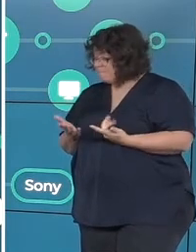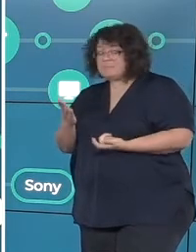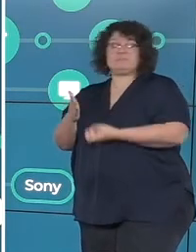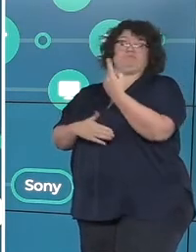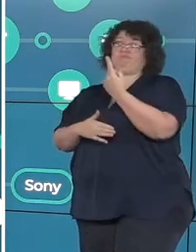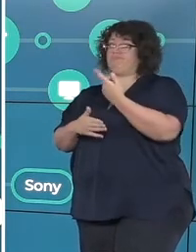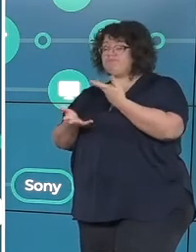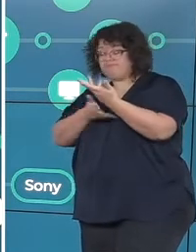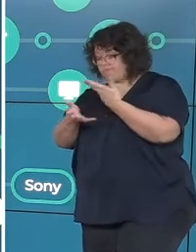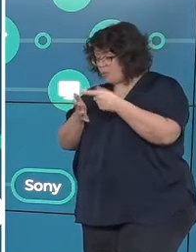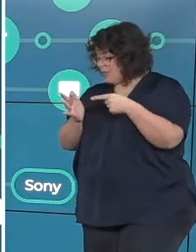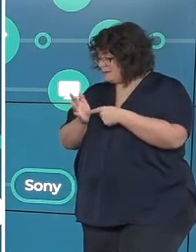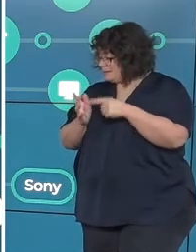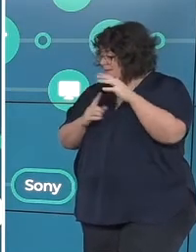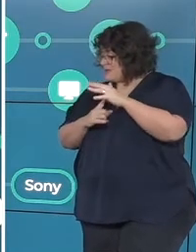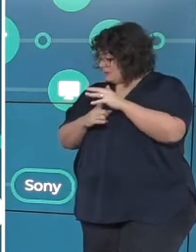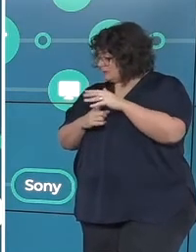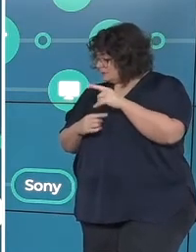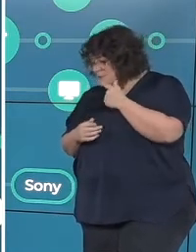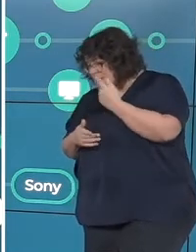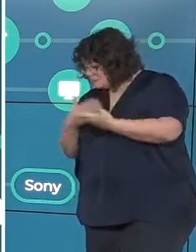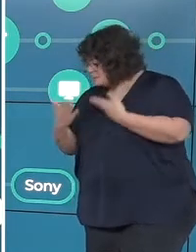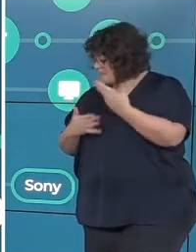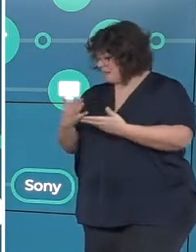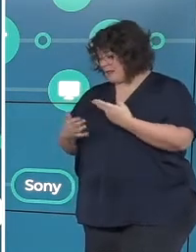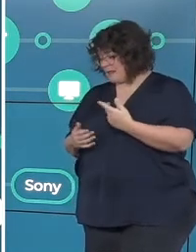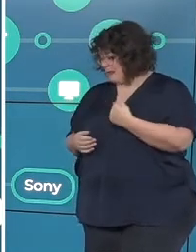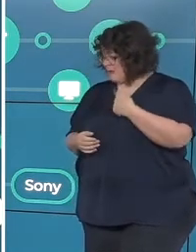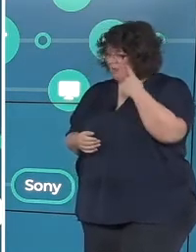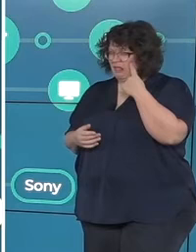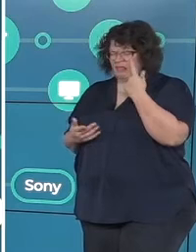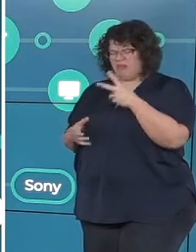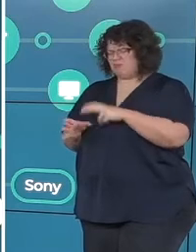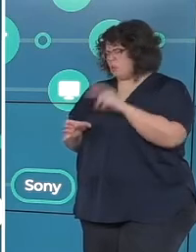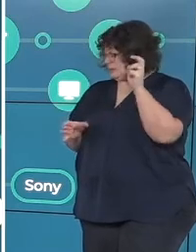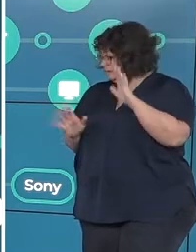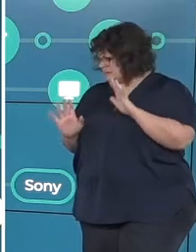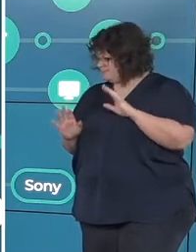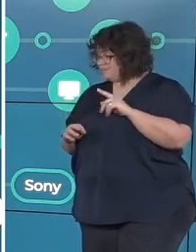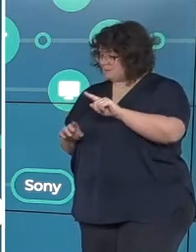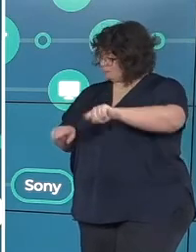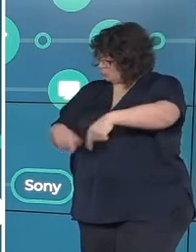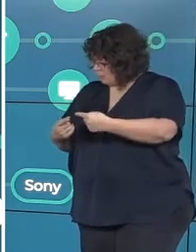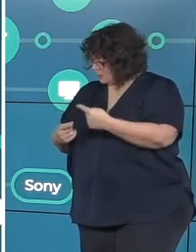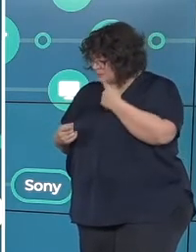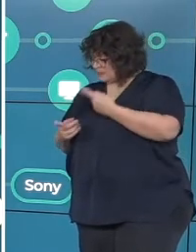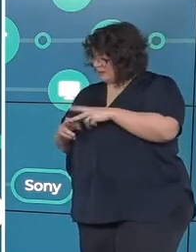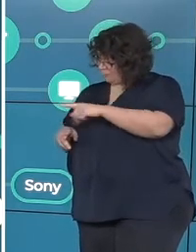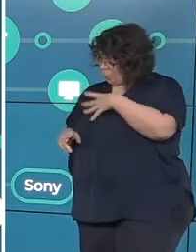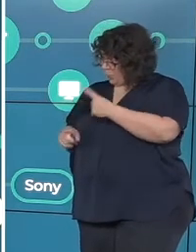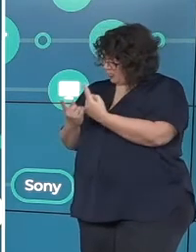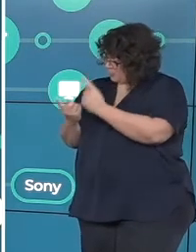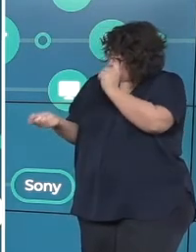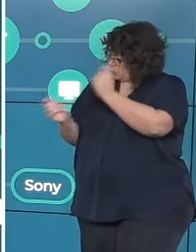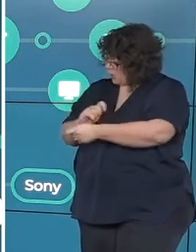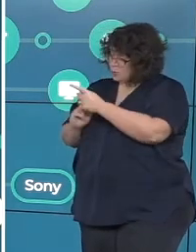you want things to change, you got to change. You want things to be better, you got to be better, and you're the ideal person for the job. And I kind of thought about this.